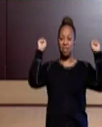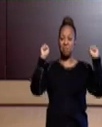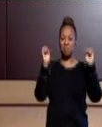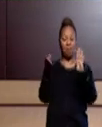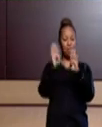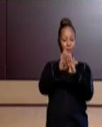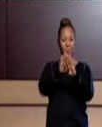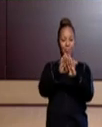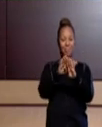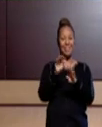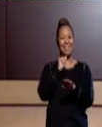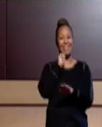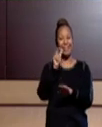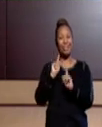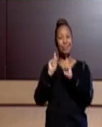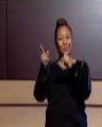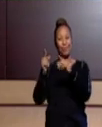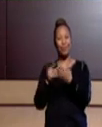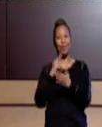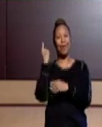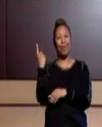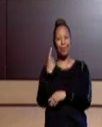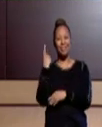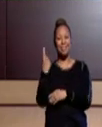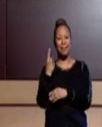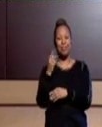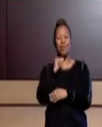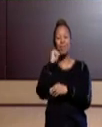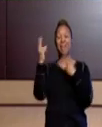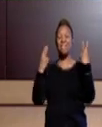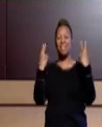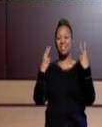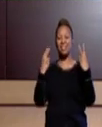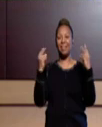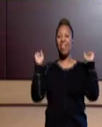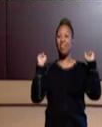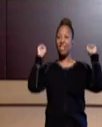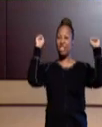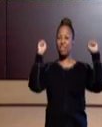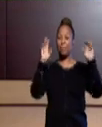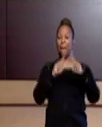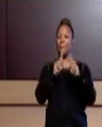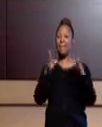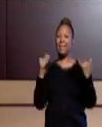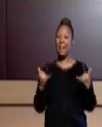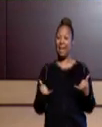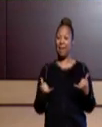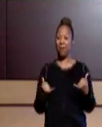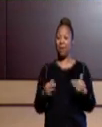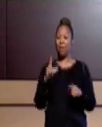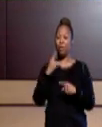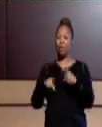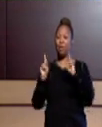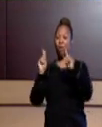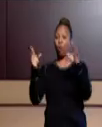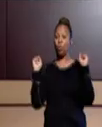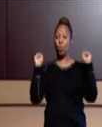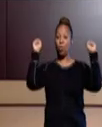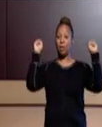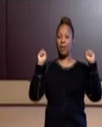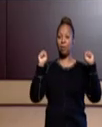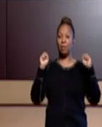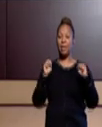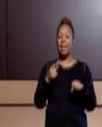going that often. Let's just be honest. You were not visiting the gym that much. But now that you can't go work out, tell me